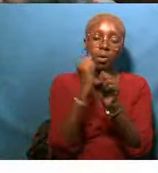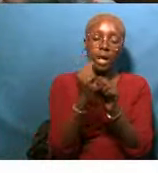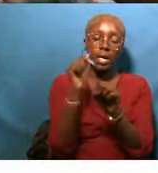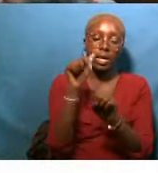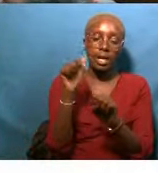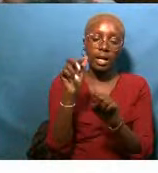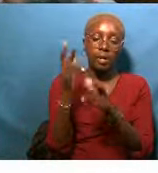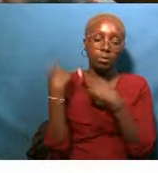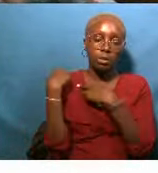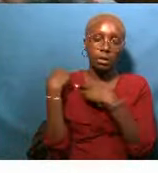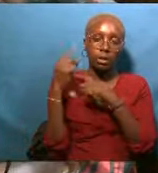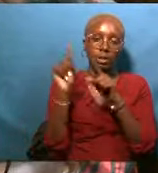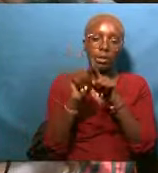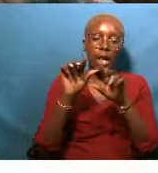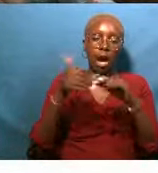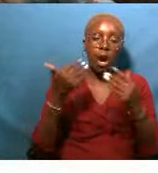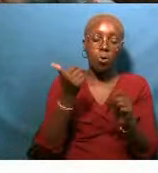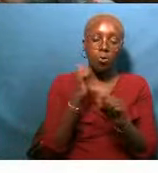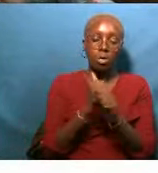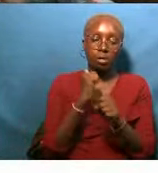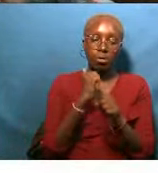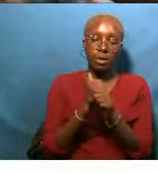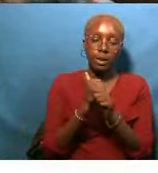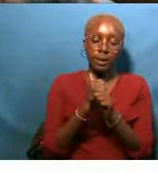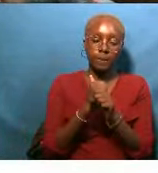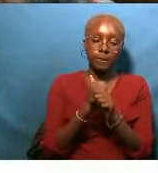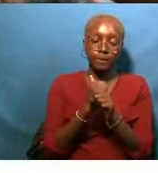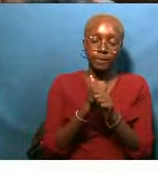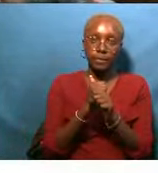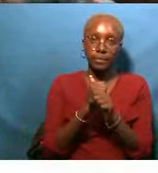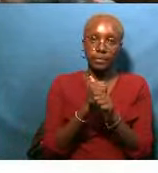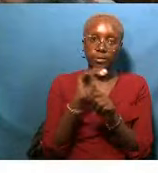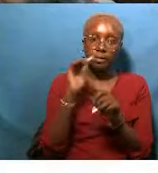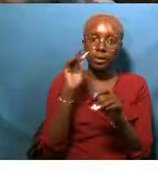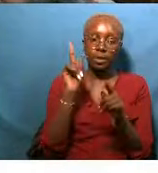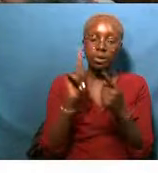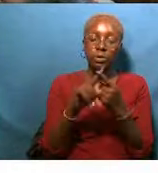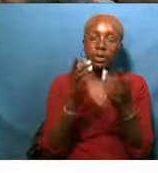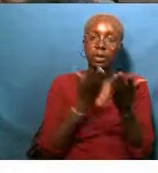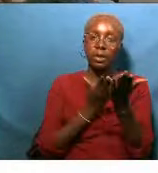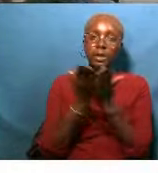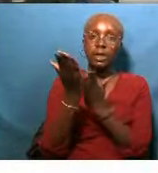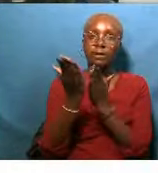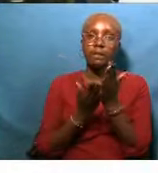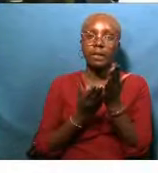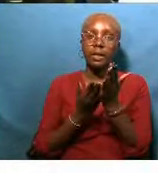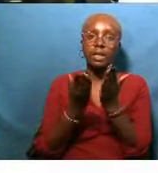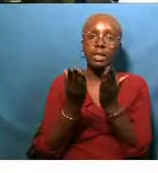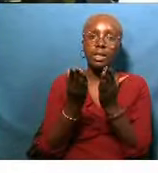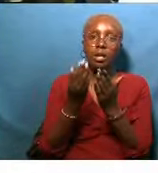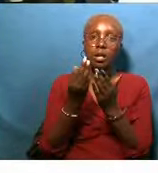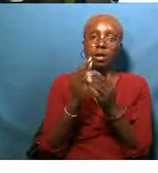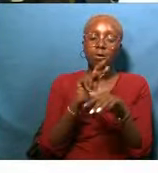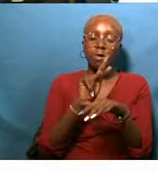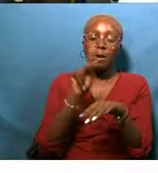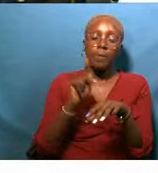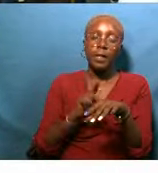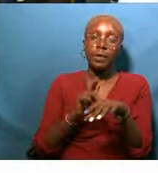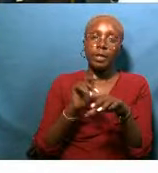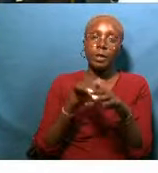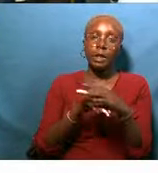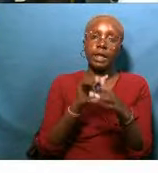he dedicated himself to the service of our parish of Christ Church,